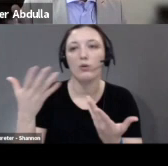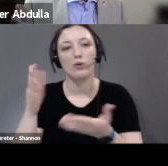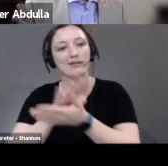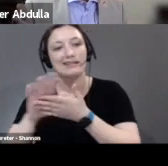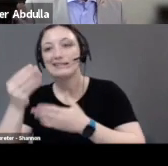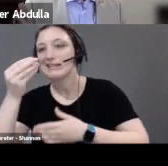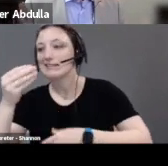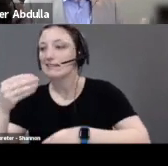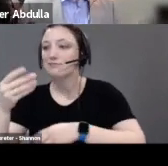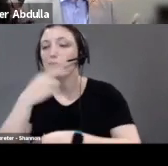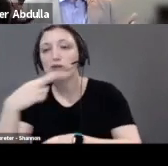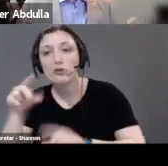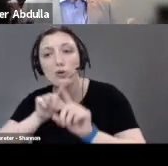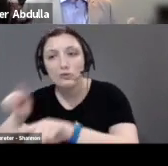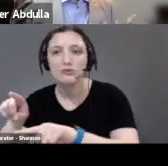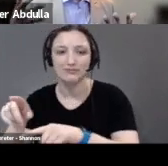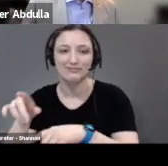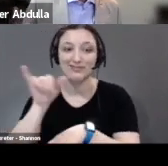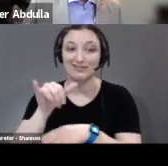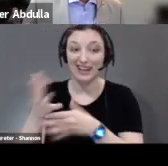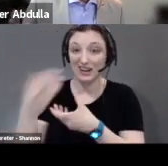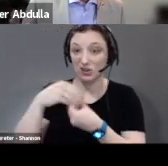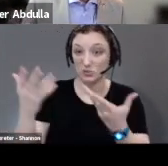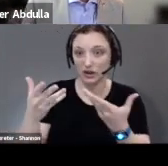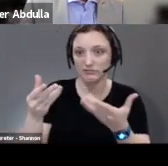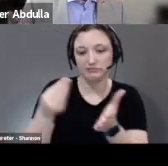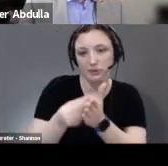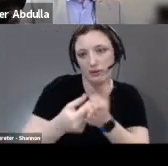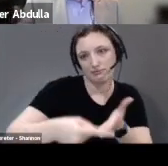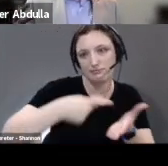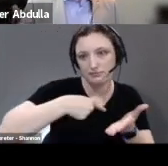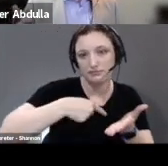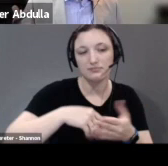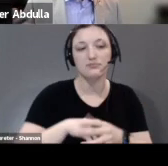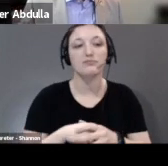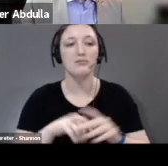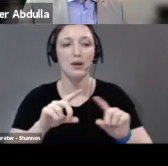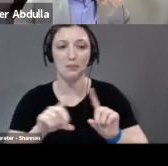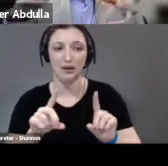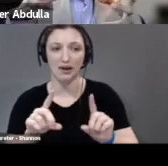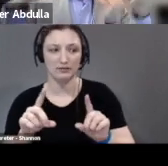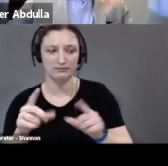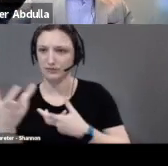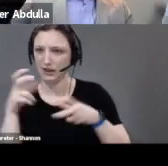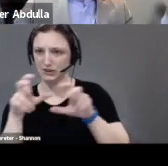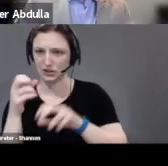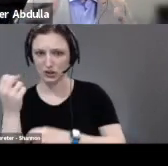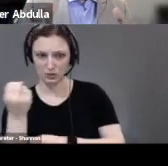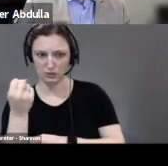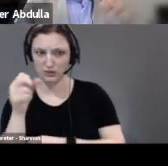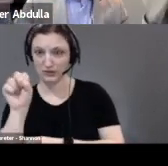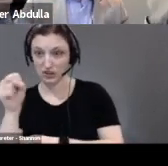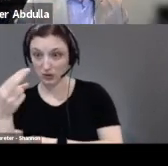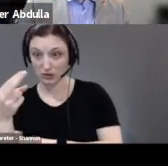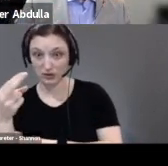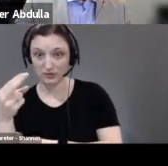increased compensation. Whereas from a shareholder perspective, you don't want that. You want all that value to stay in the